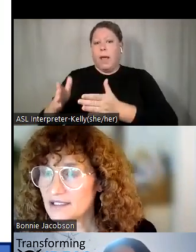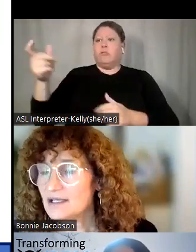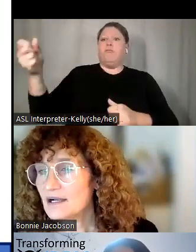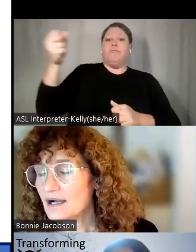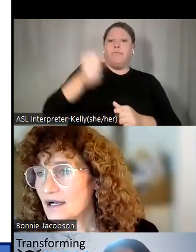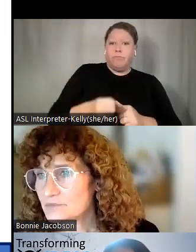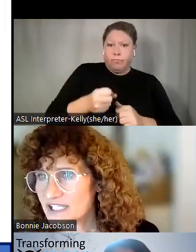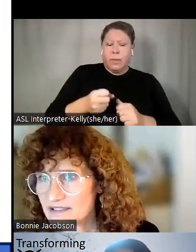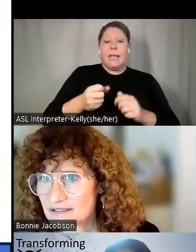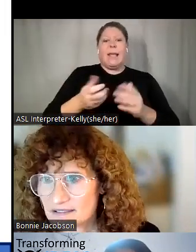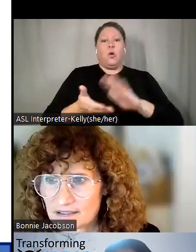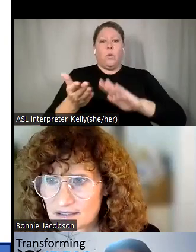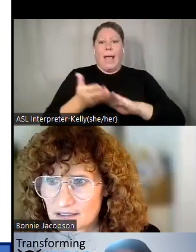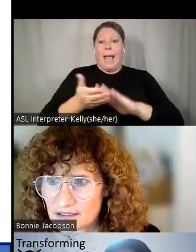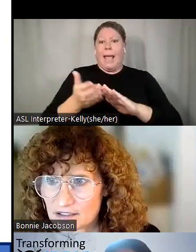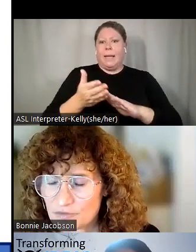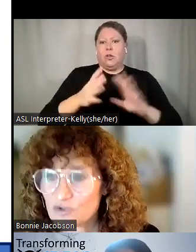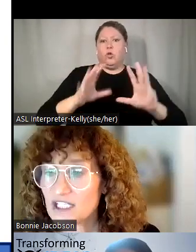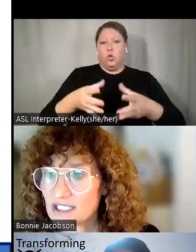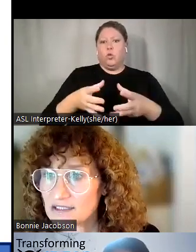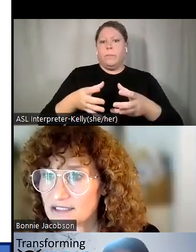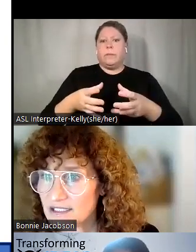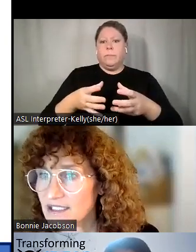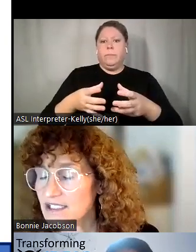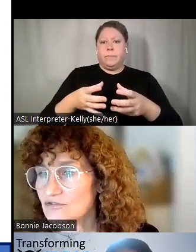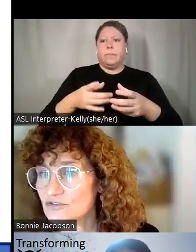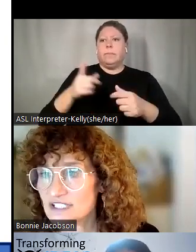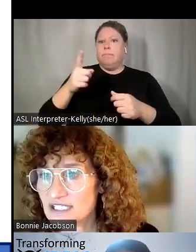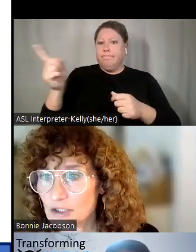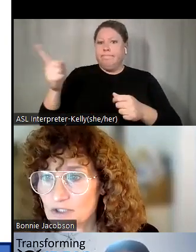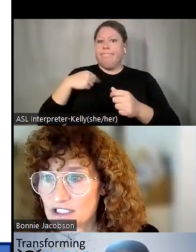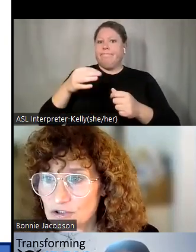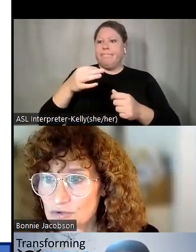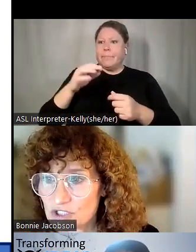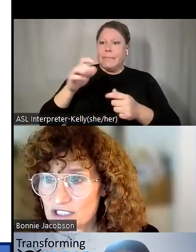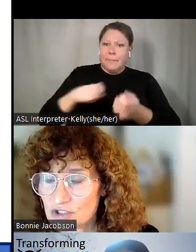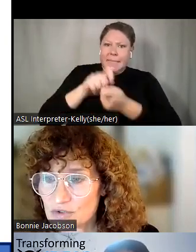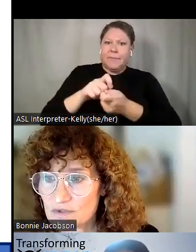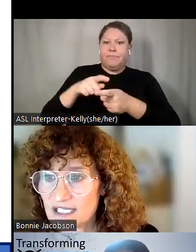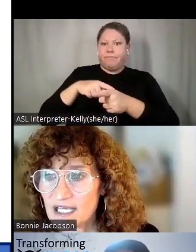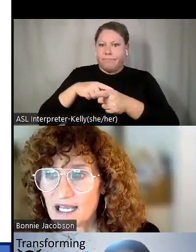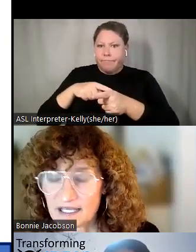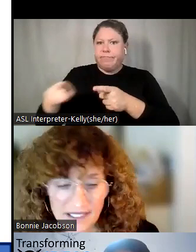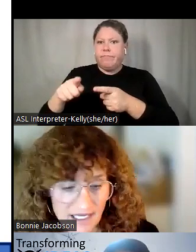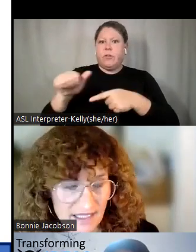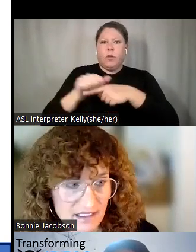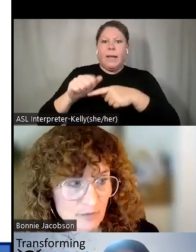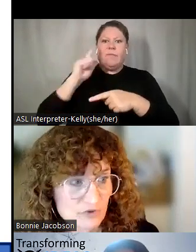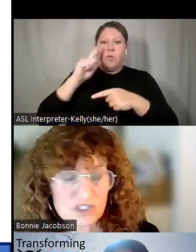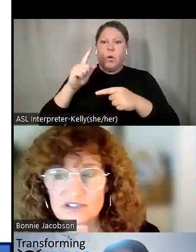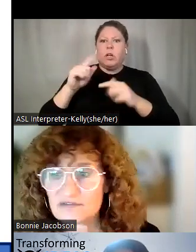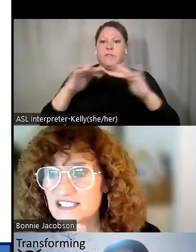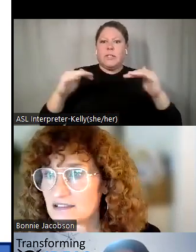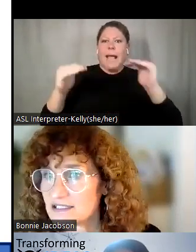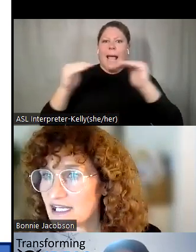trained in community healing, in diversity, equity, and inclusion issues. And they had the